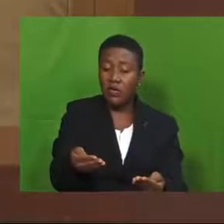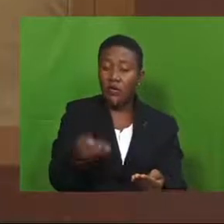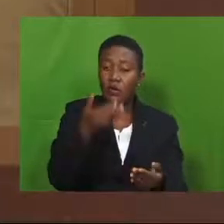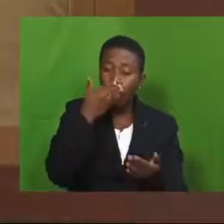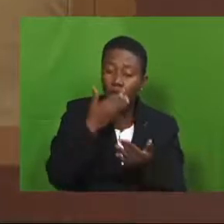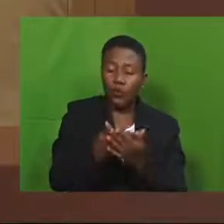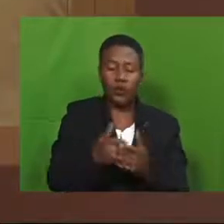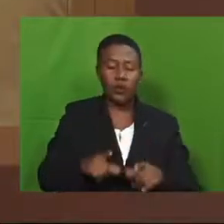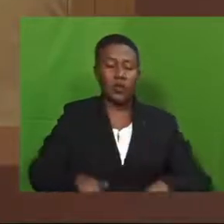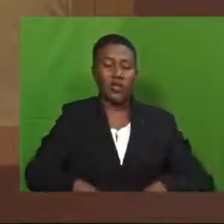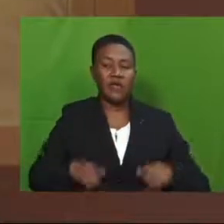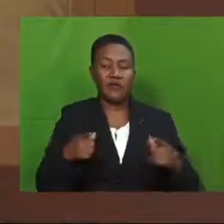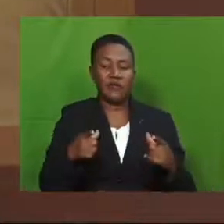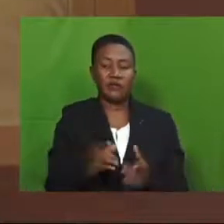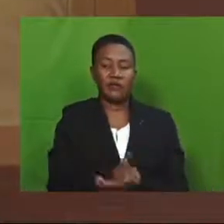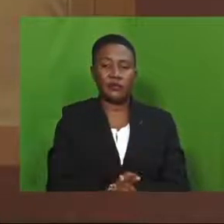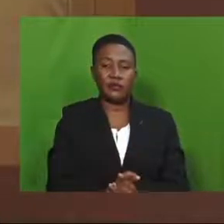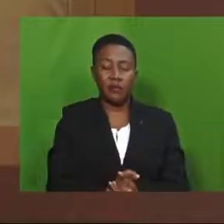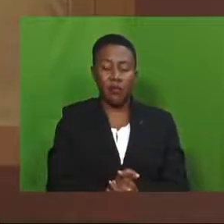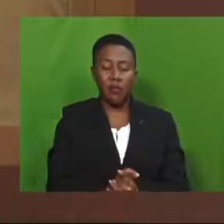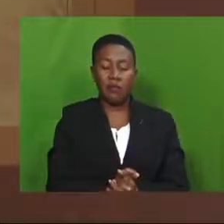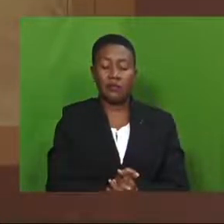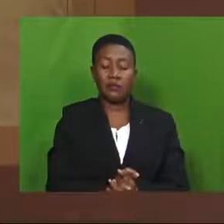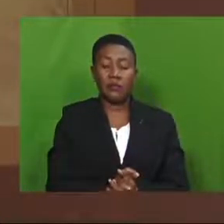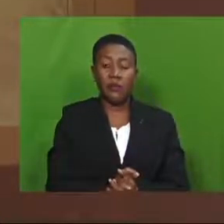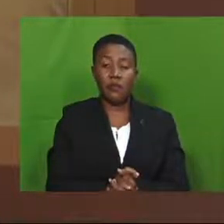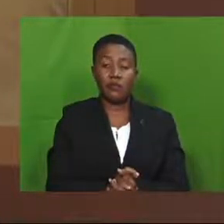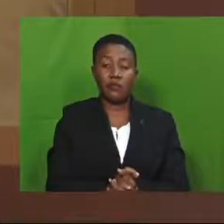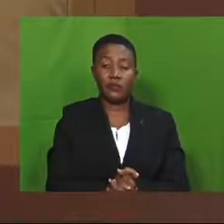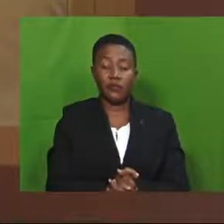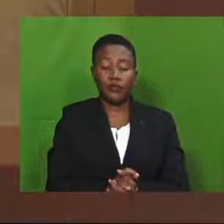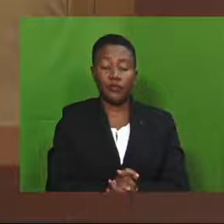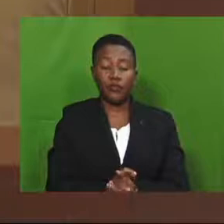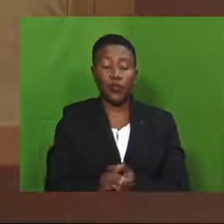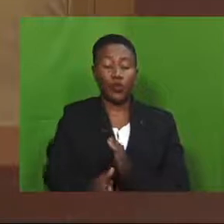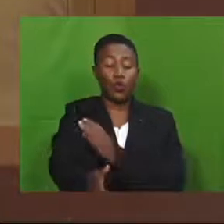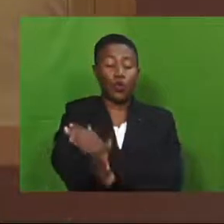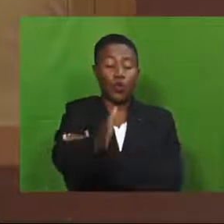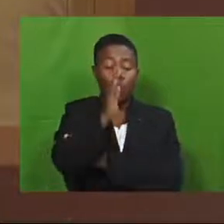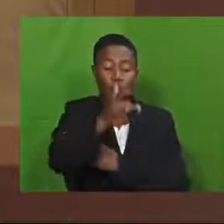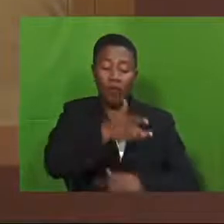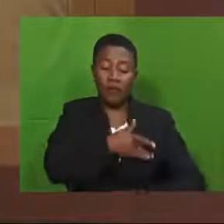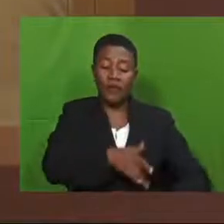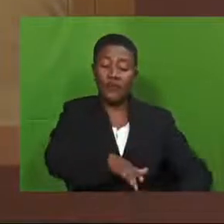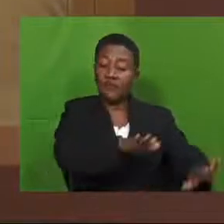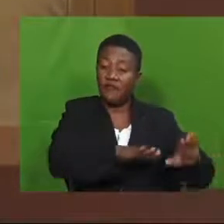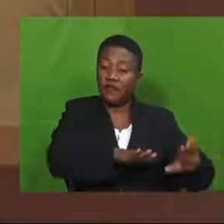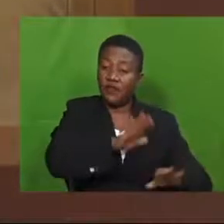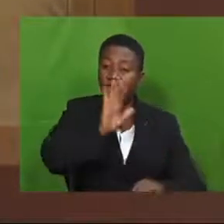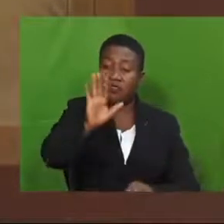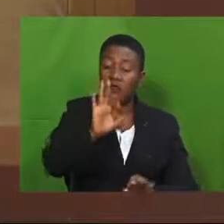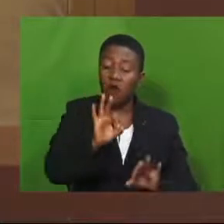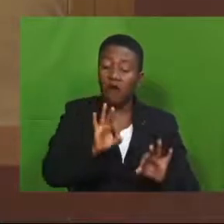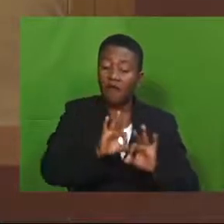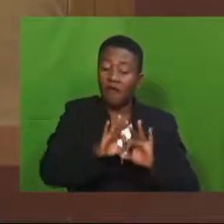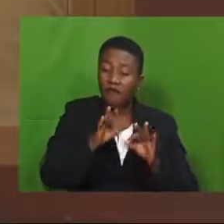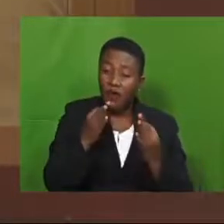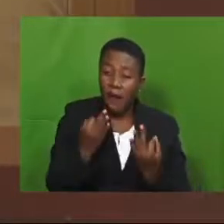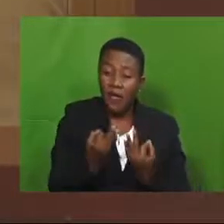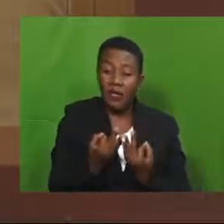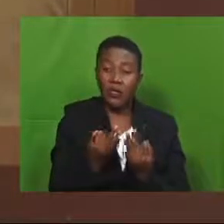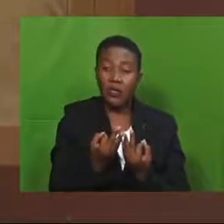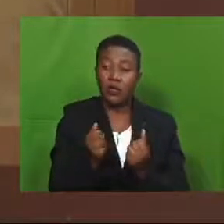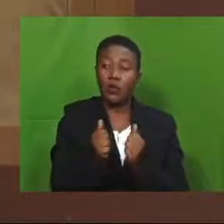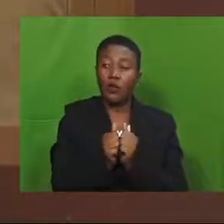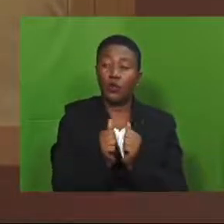Firdaus. May Allah favor Dr. Sule Garba's family with all the